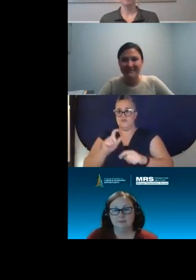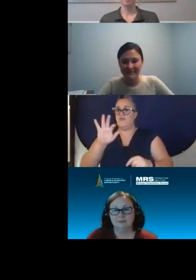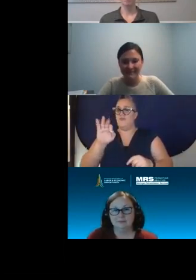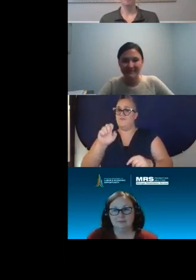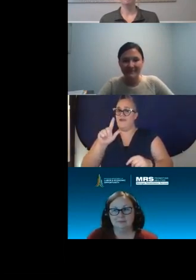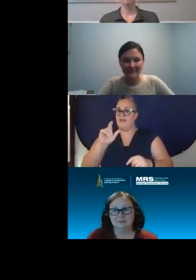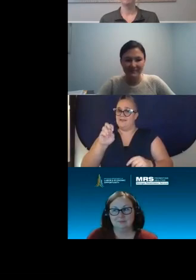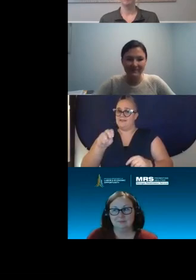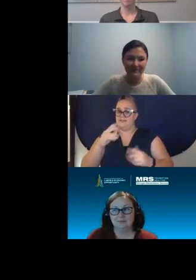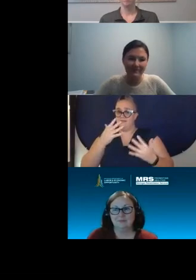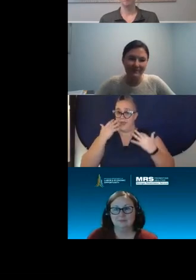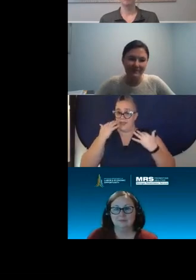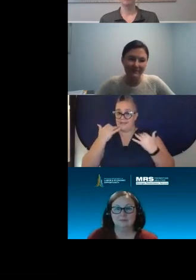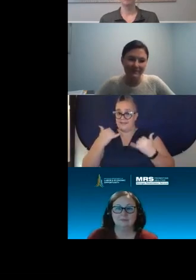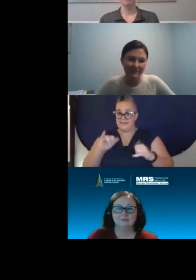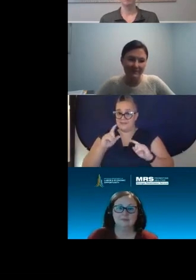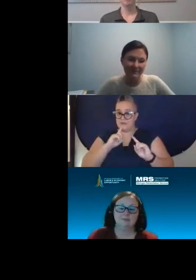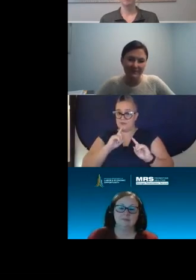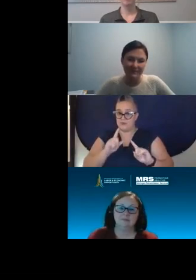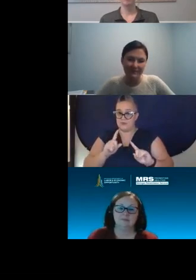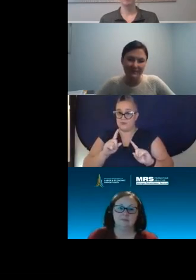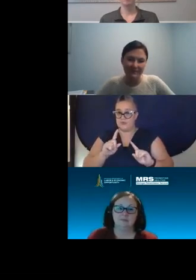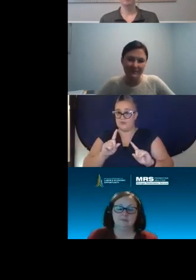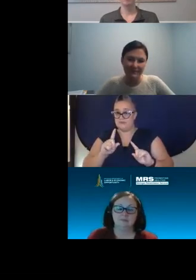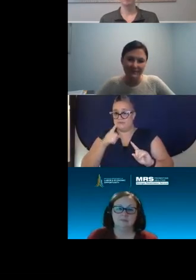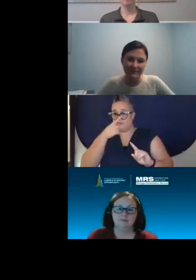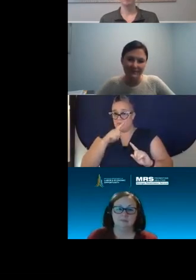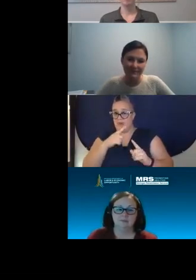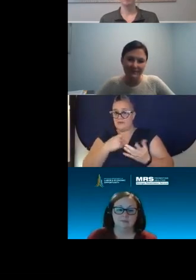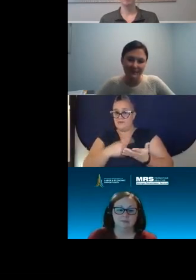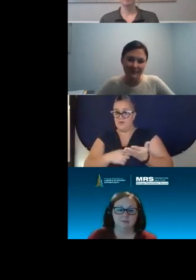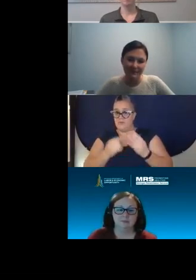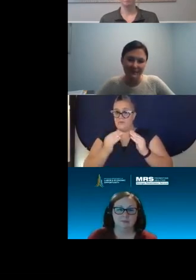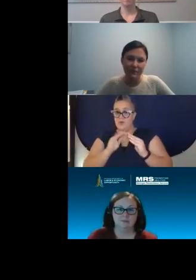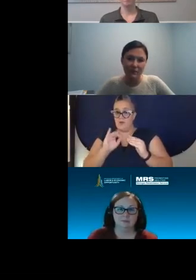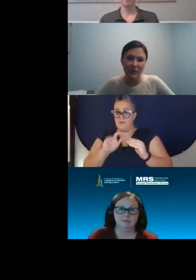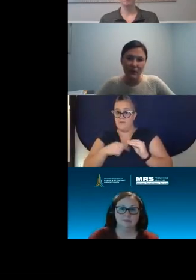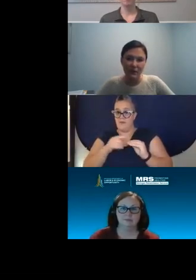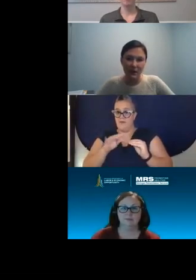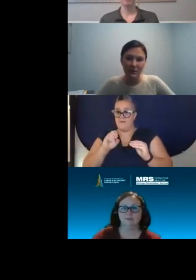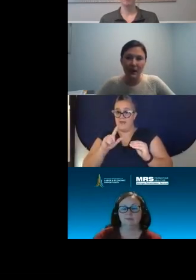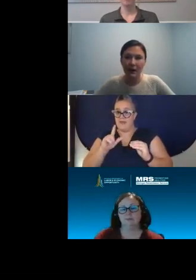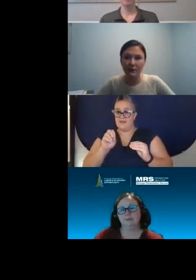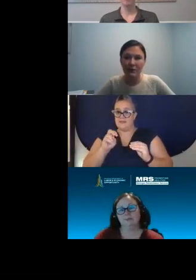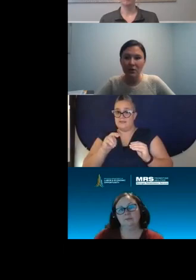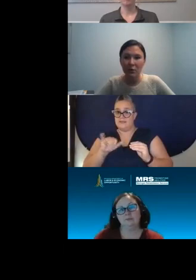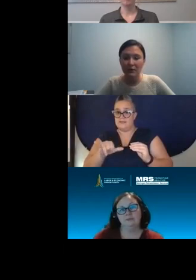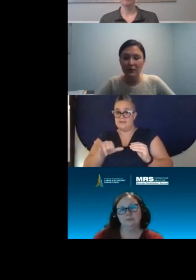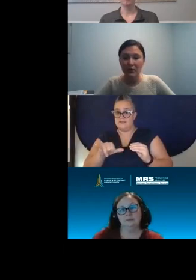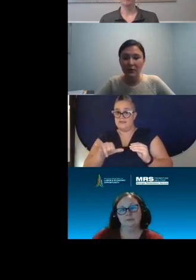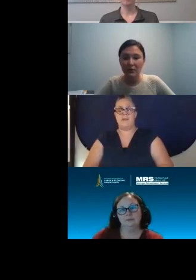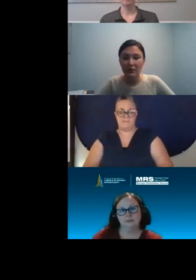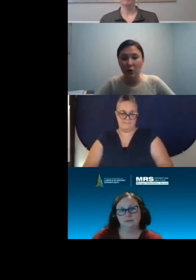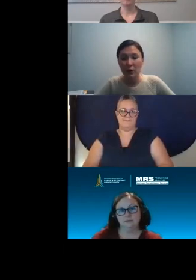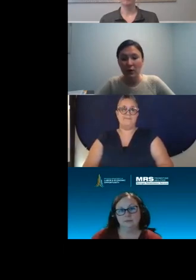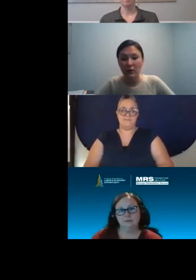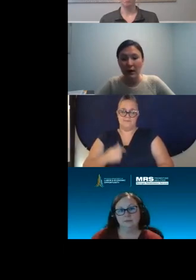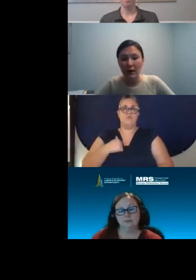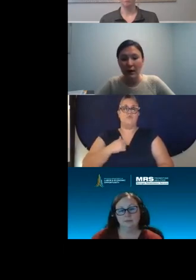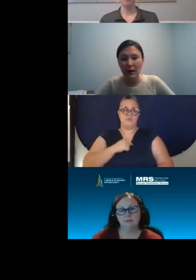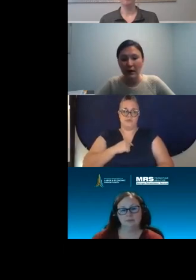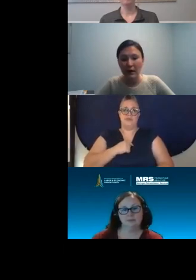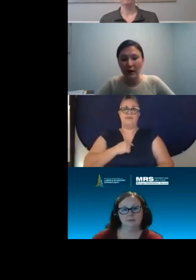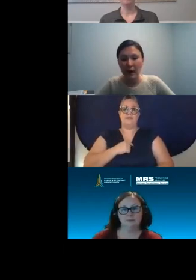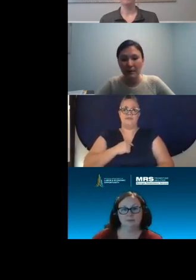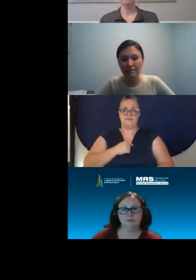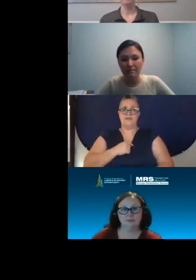if that's still the case. And if you could talk a little bit more about that subject of felonies. Yep. So we definitely are. So we are